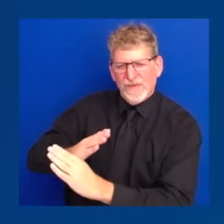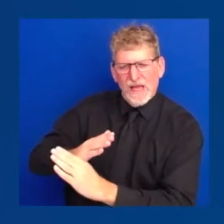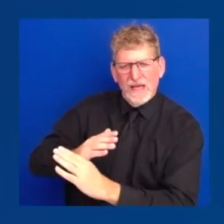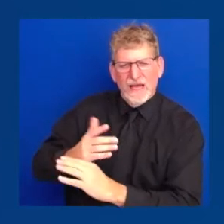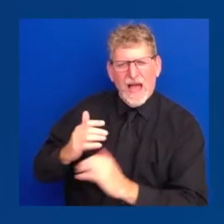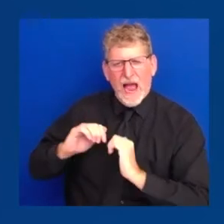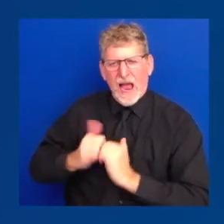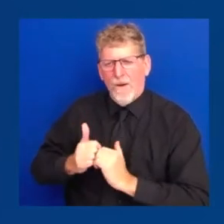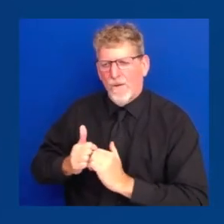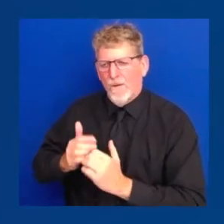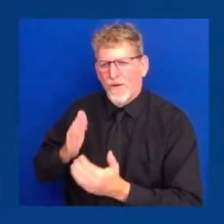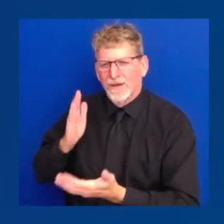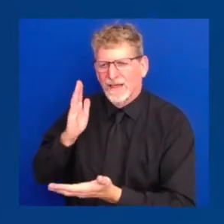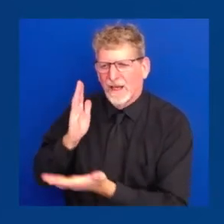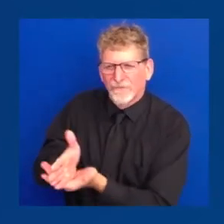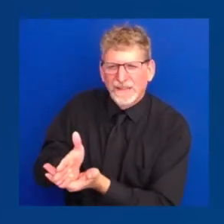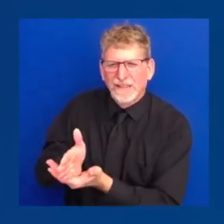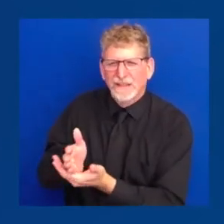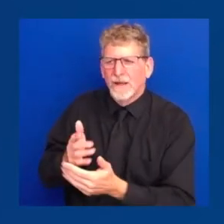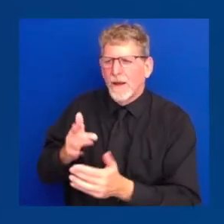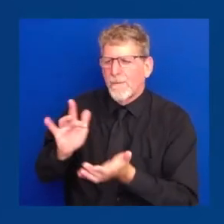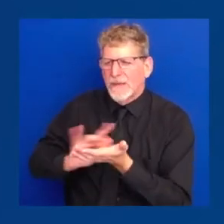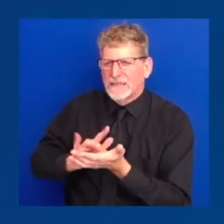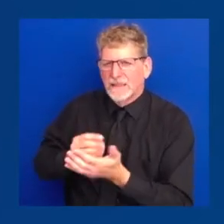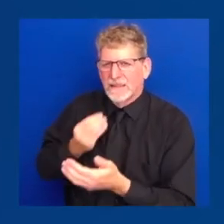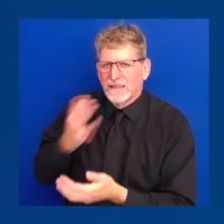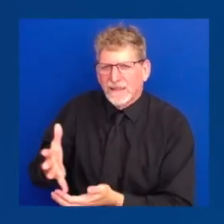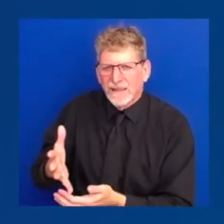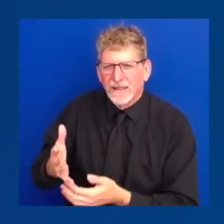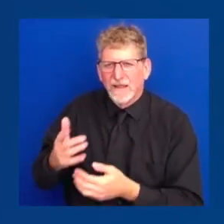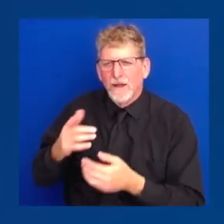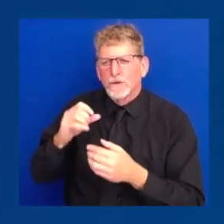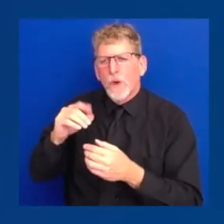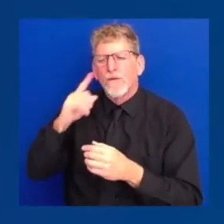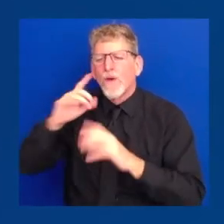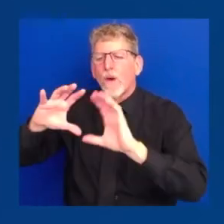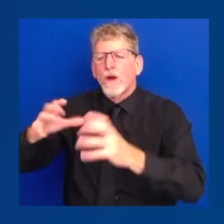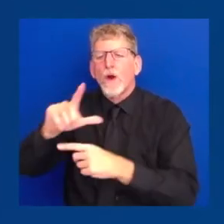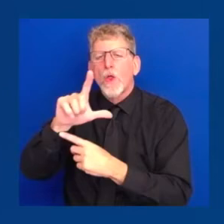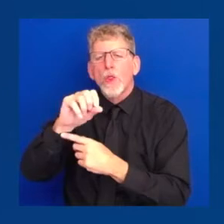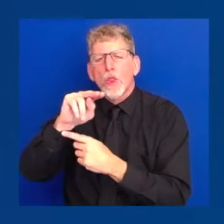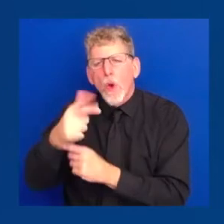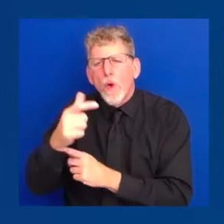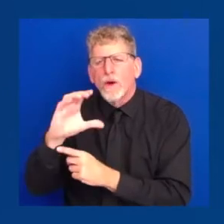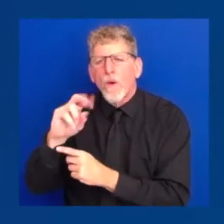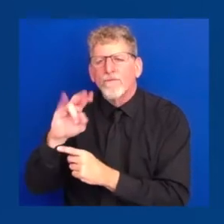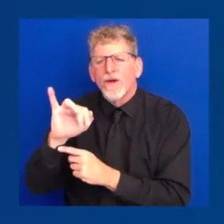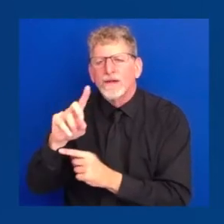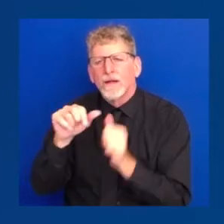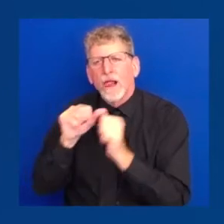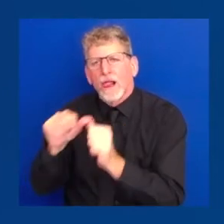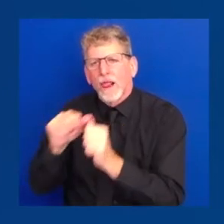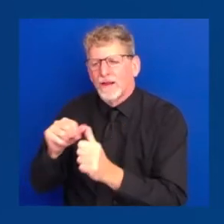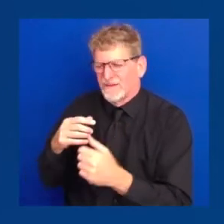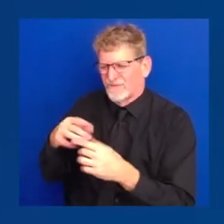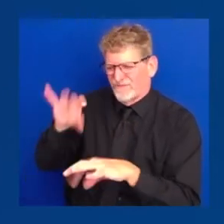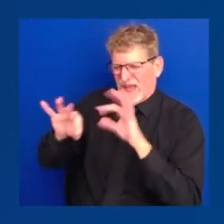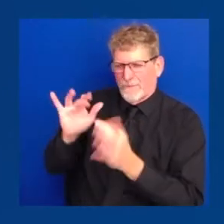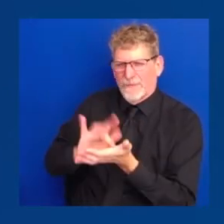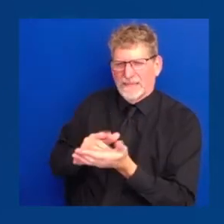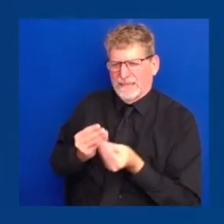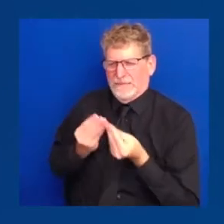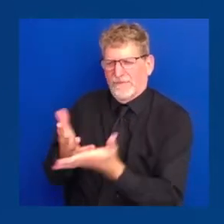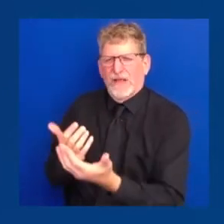know that we will have to contend with COVID at some level for some time to come. Thus, we